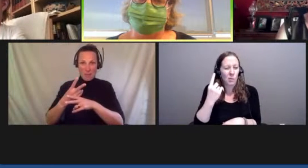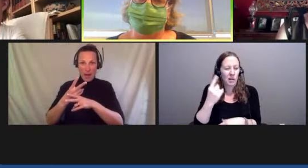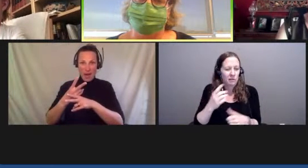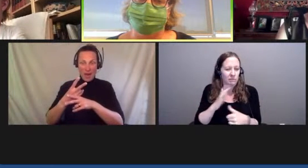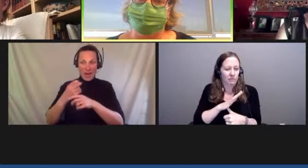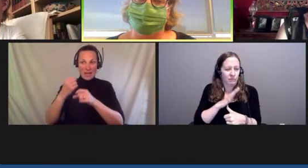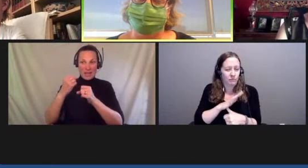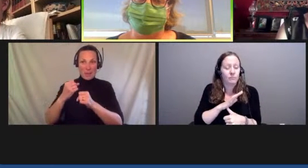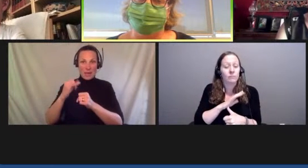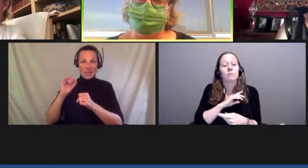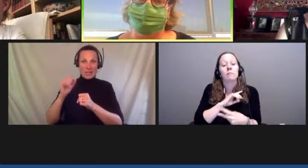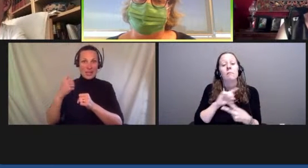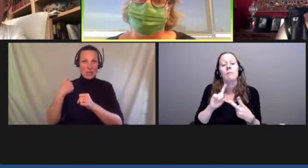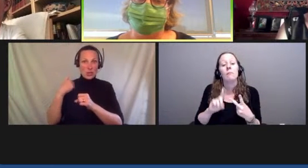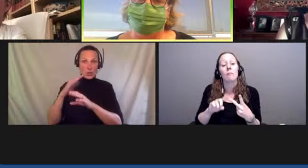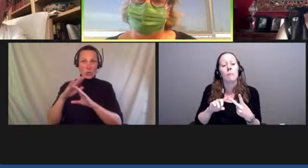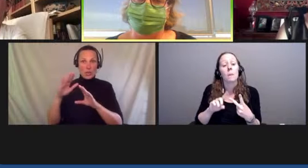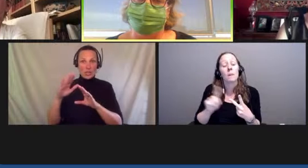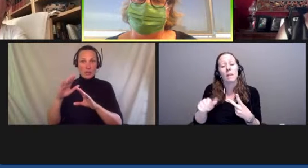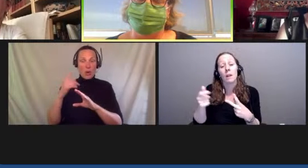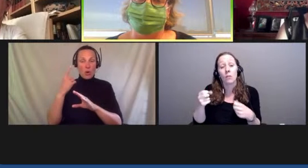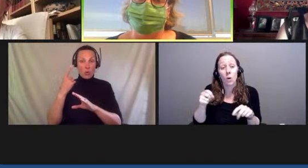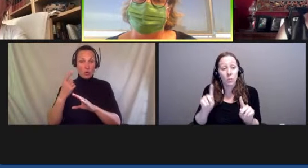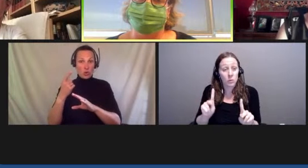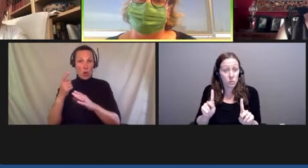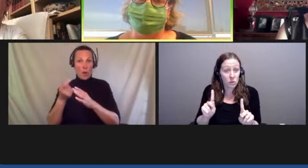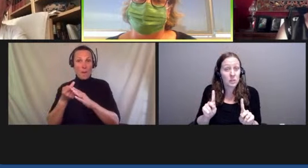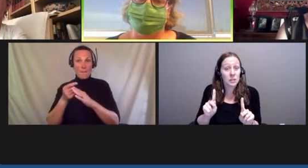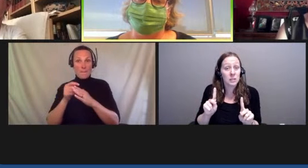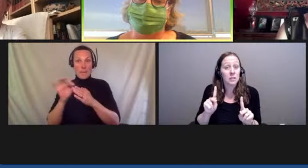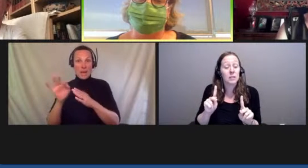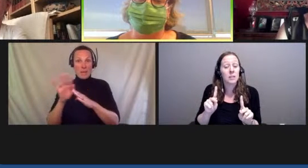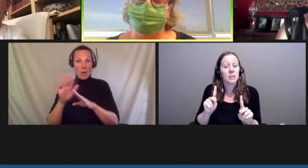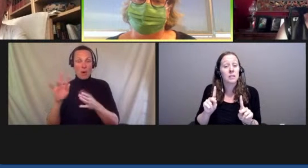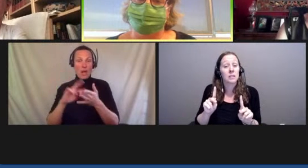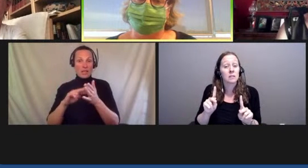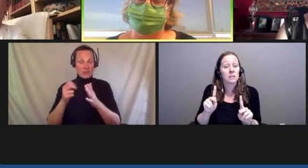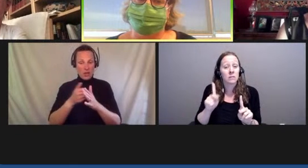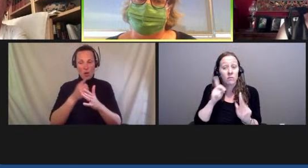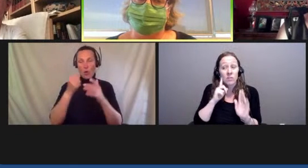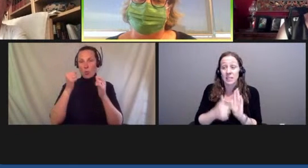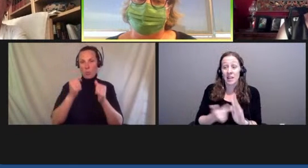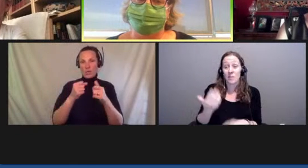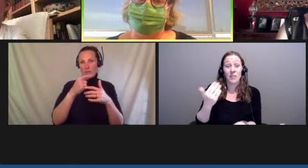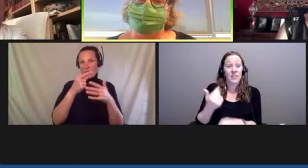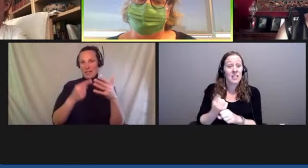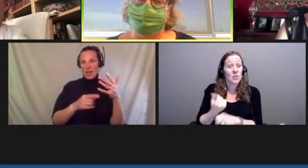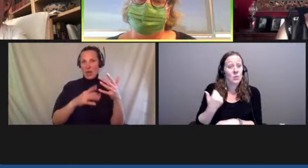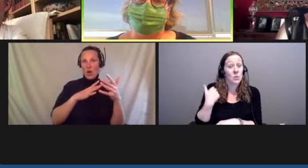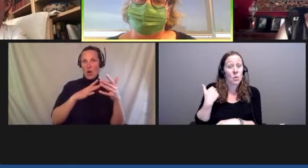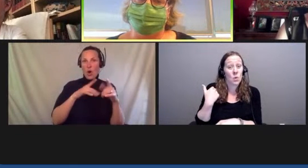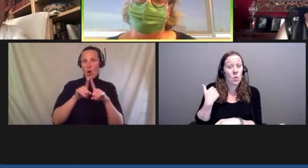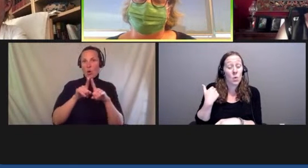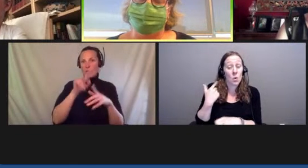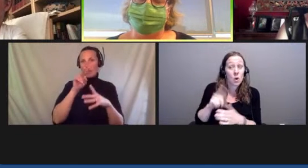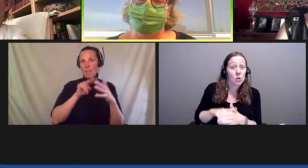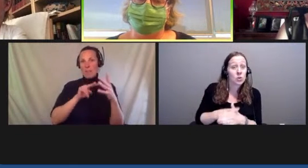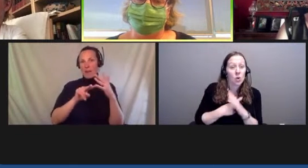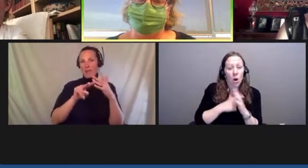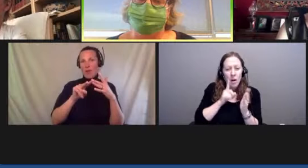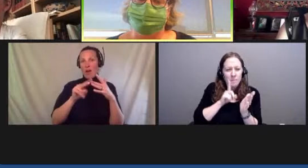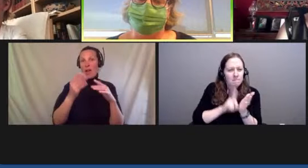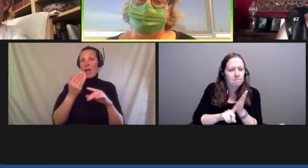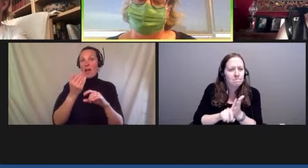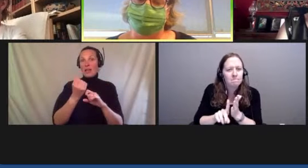we will also be looking at different opportunities. Where we were 15 years ago when we started exploring